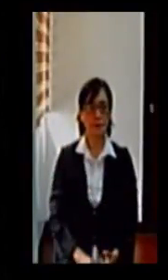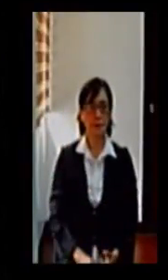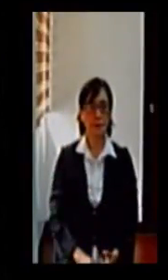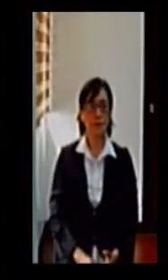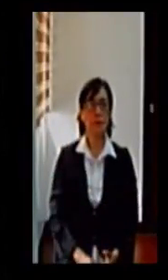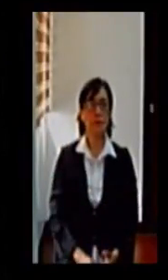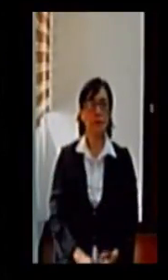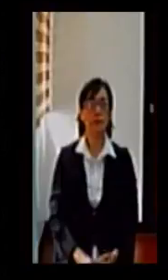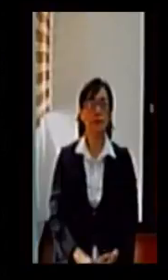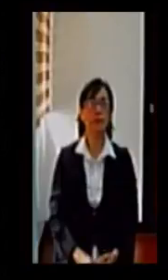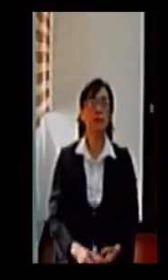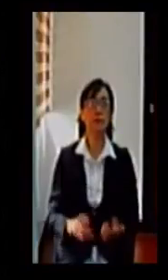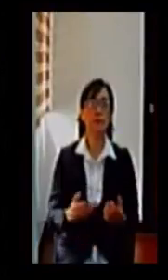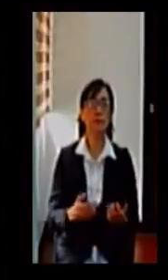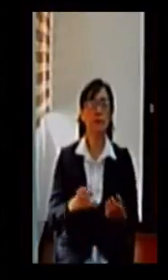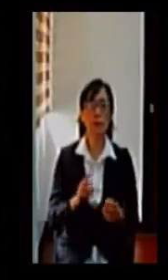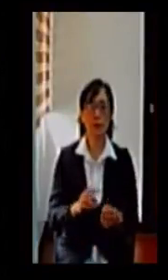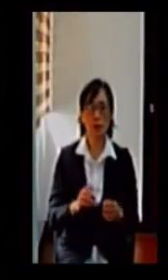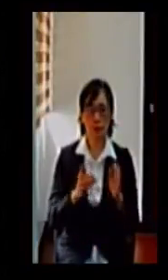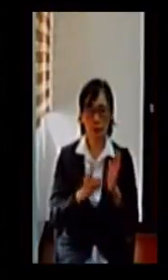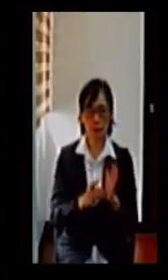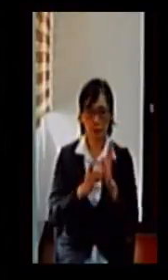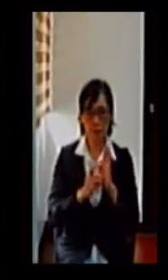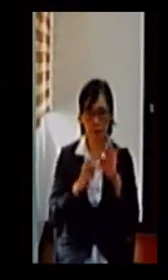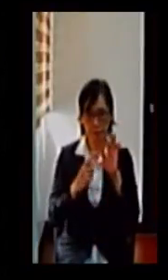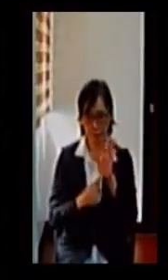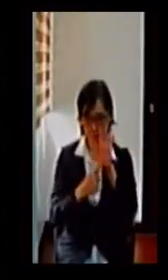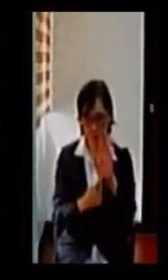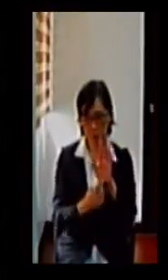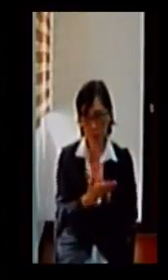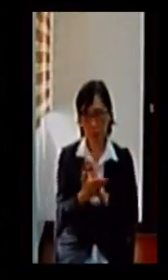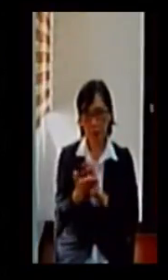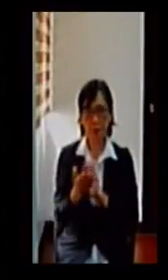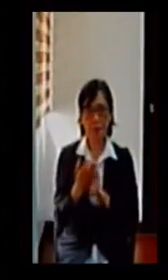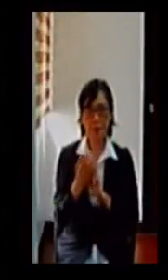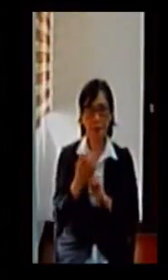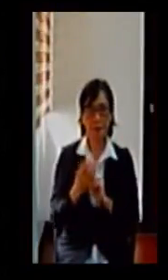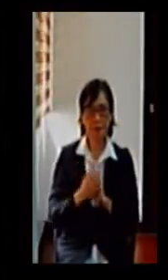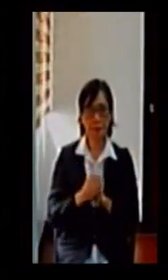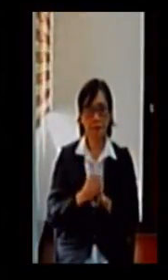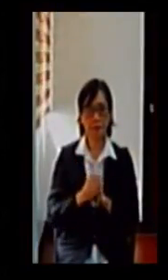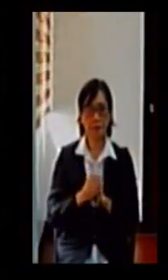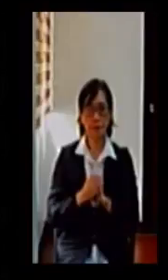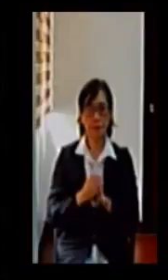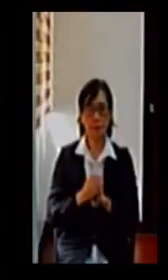I have here three documents, and I'll be showing these documents to you.